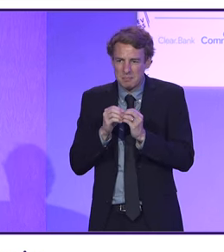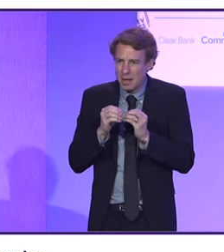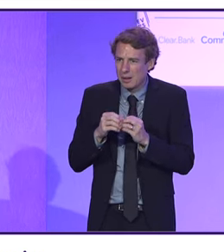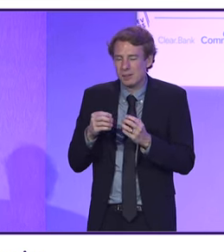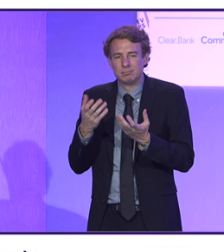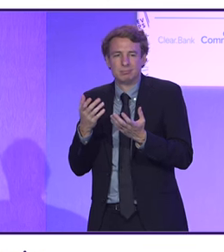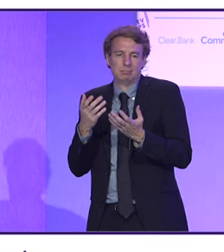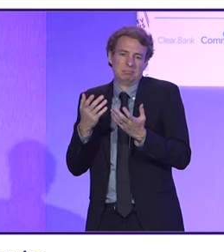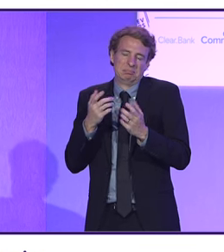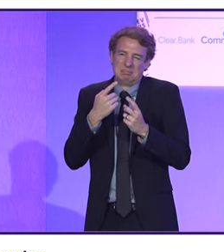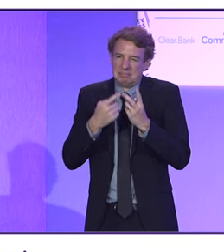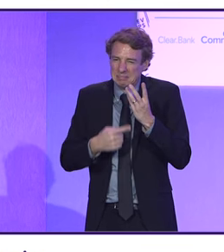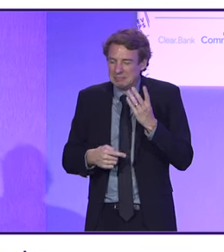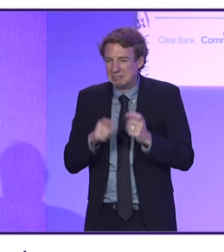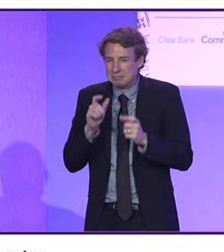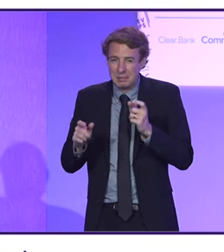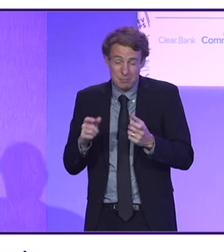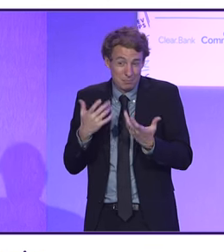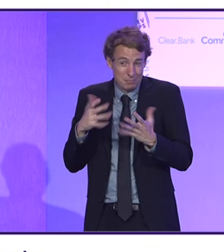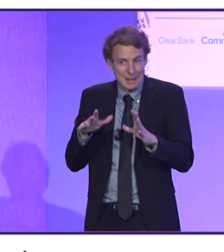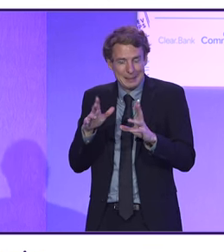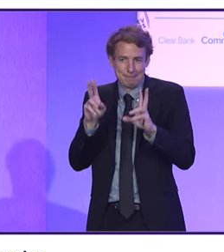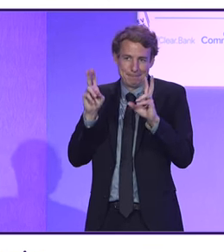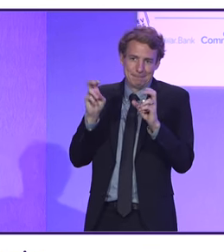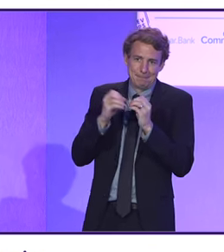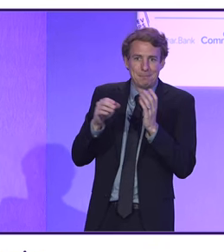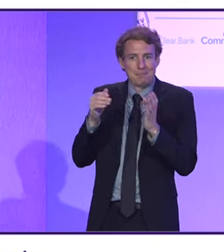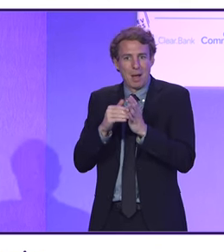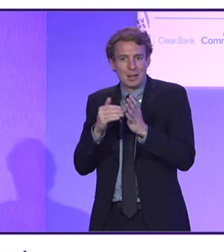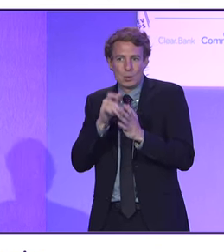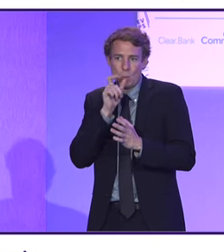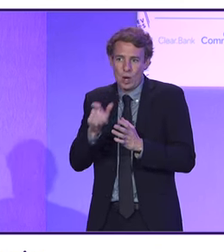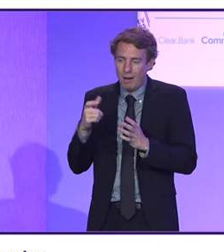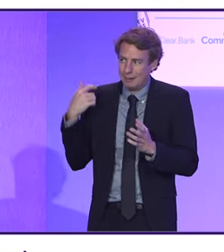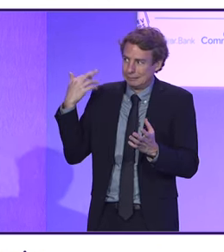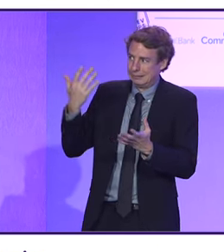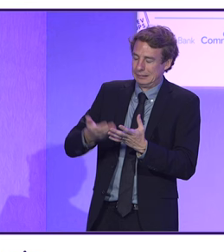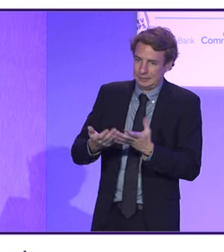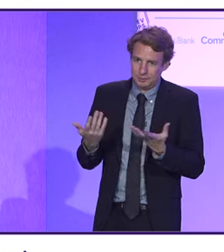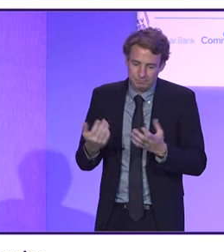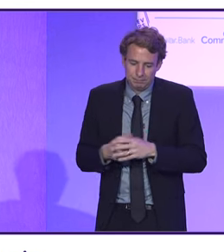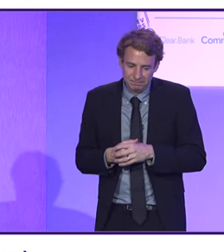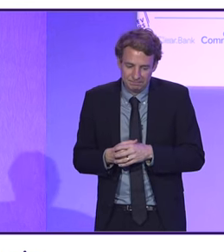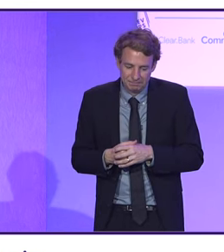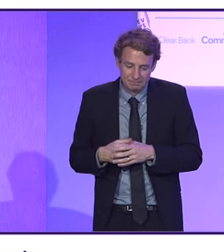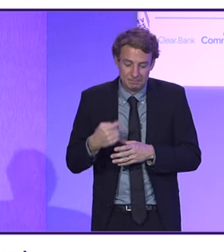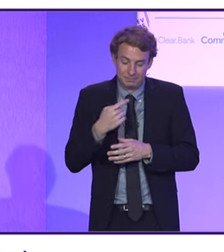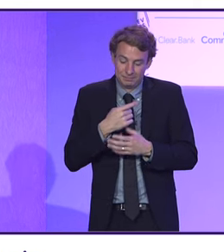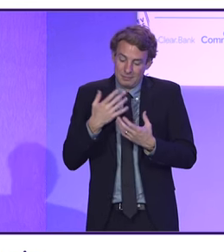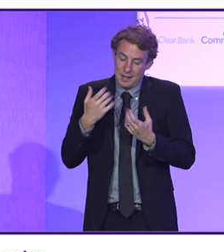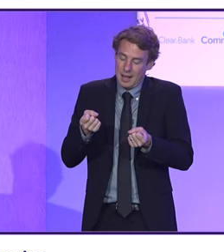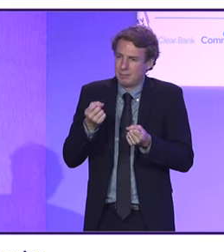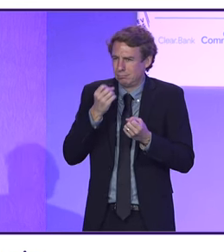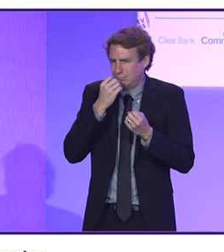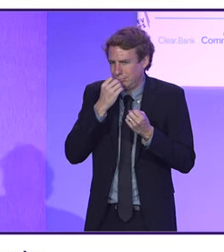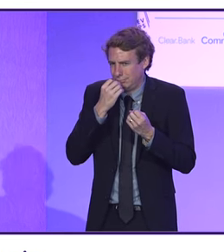about buzzwords, this has existed for a very long time, before that even. He has an entire amazing blog post that you should check